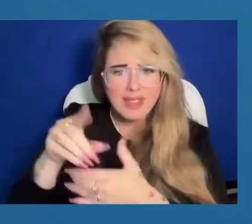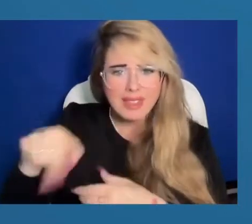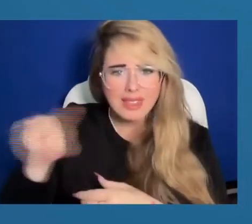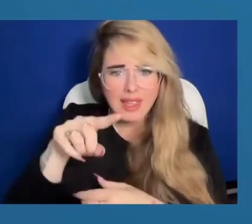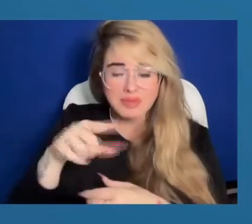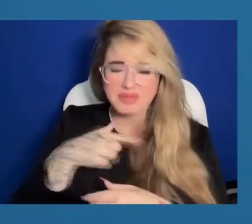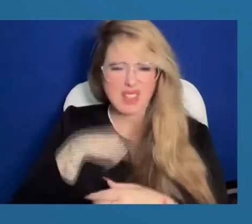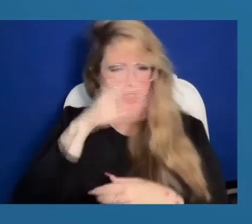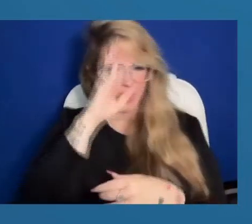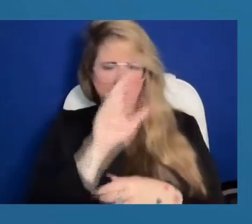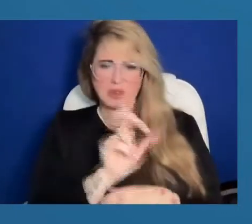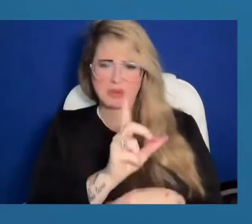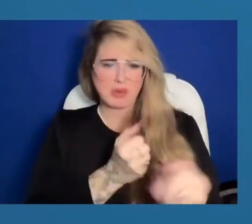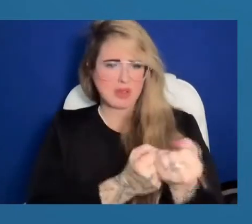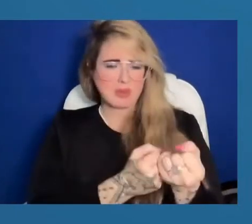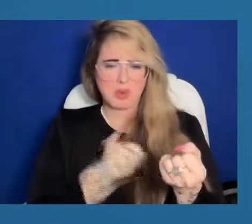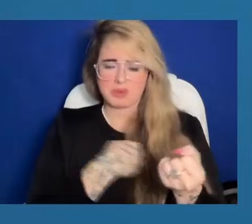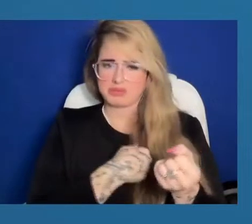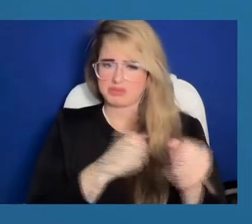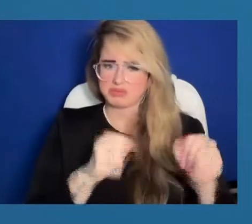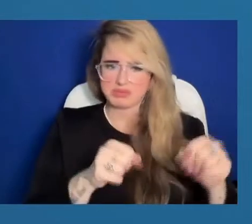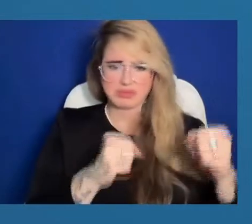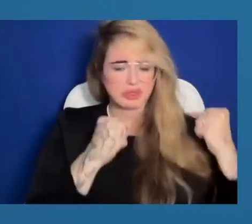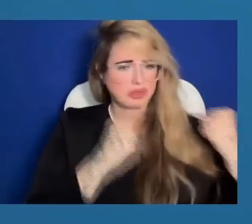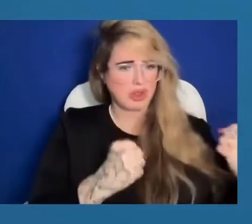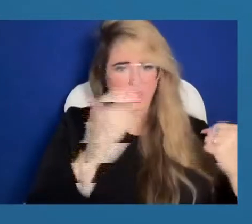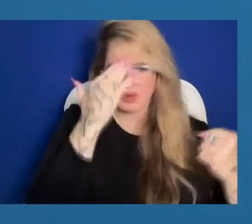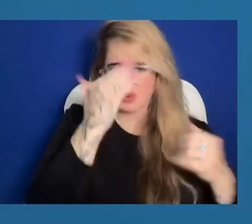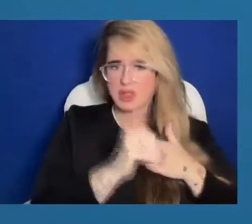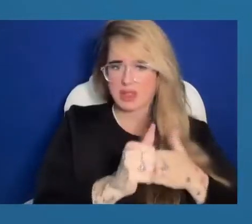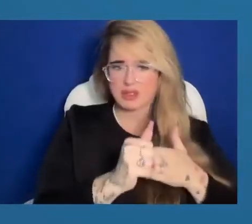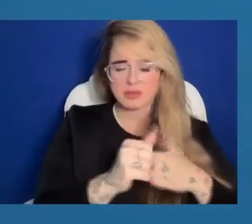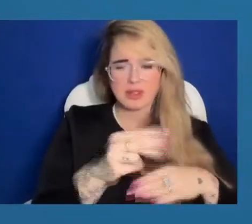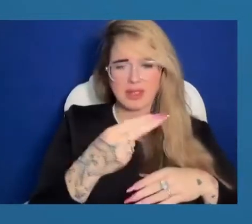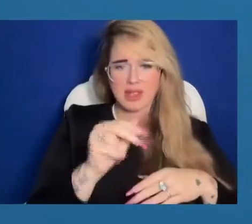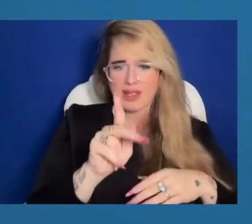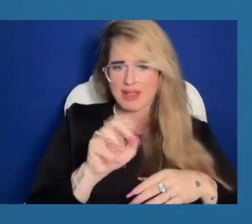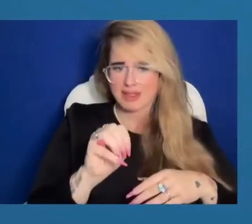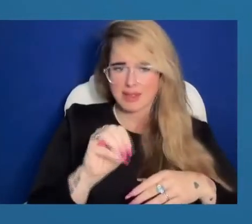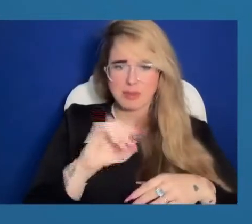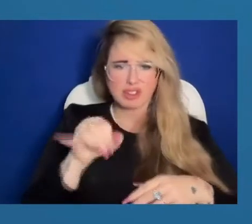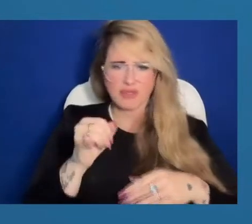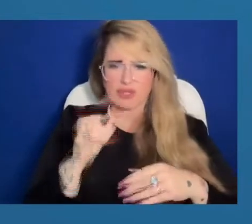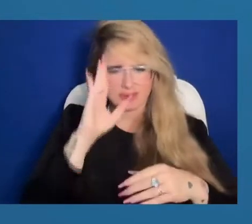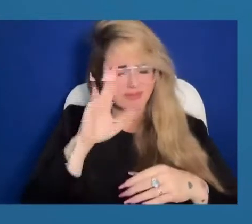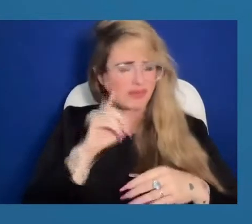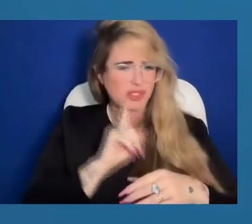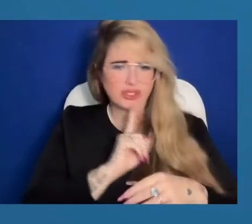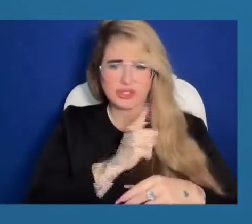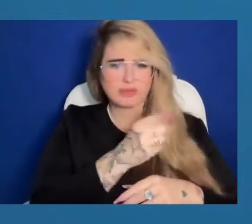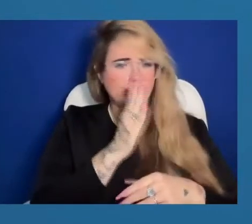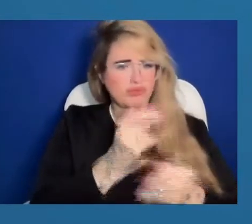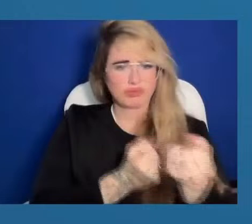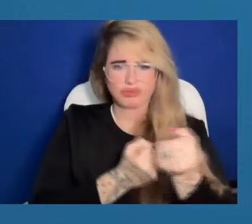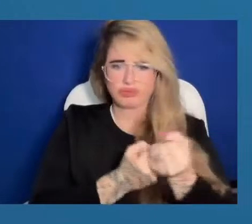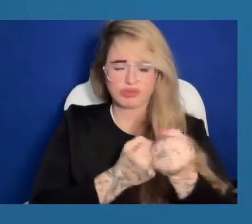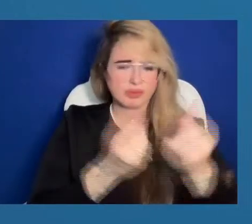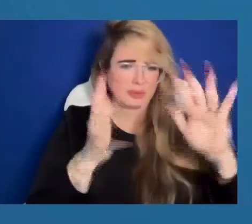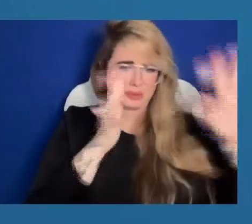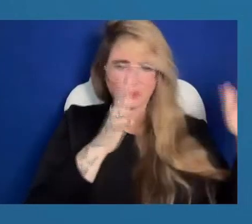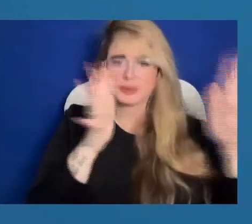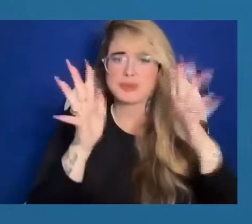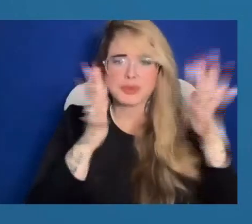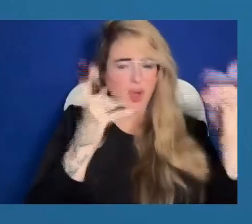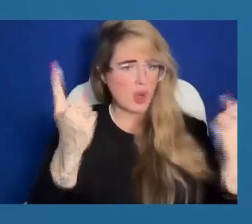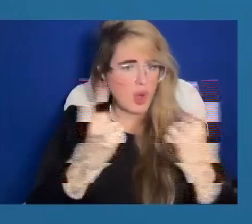Democrats stand. I feel really strong under the leadership of Hakeem Jeffries. We're rock solid. We stand up for our people. Always